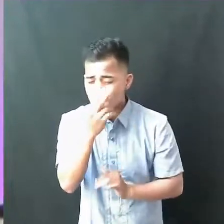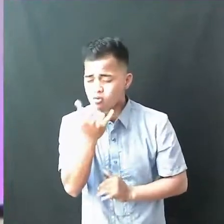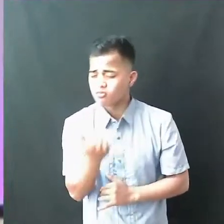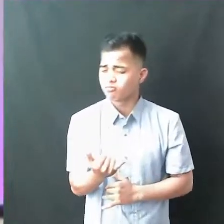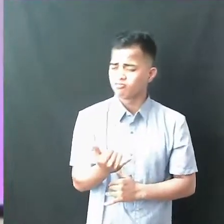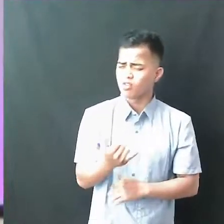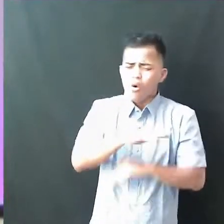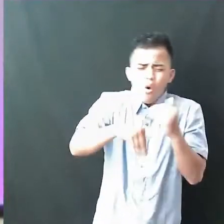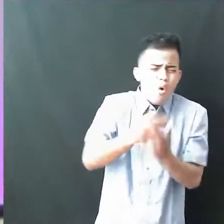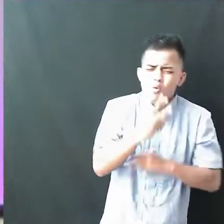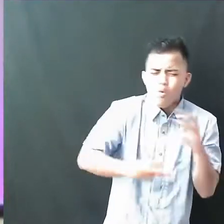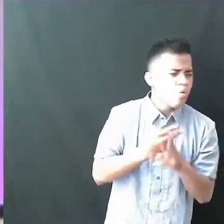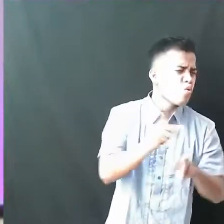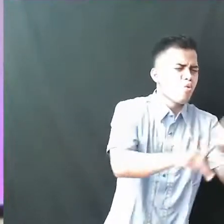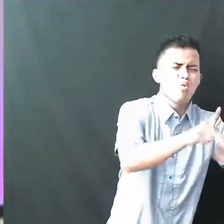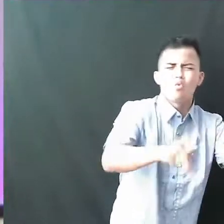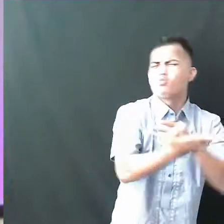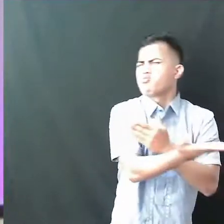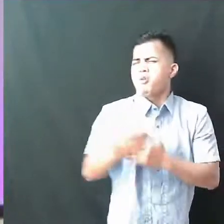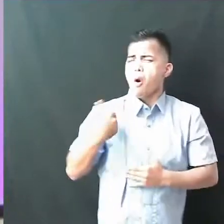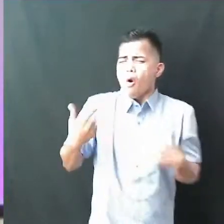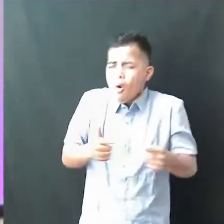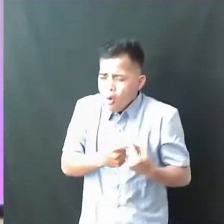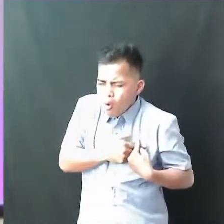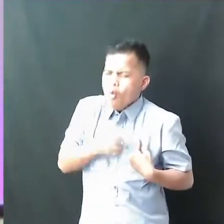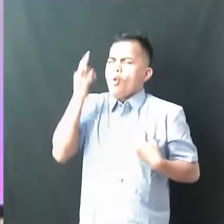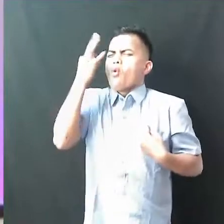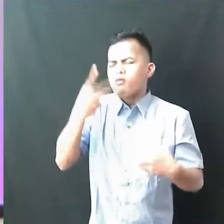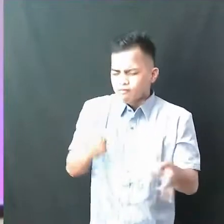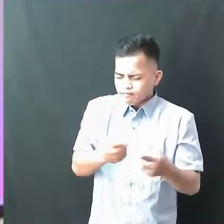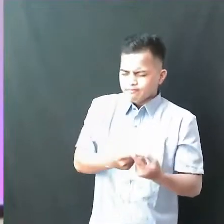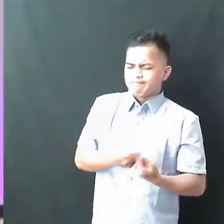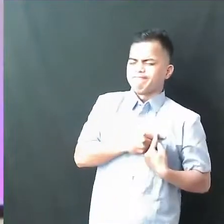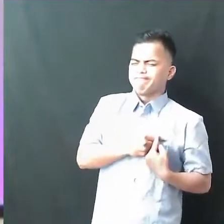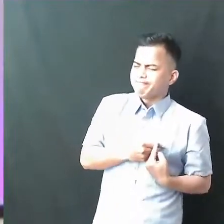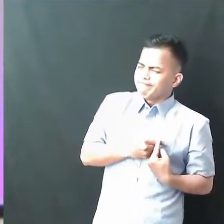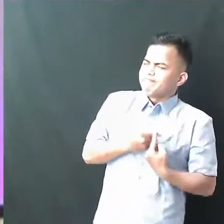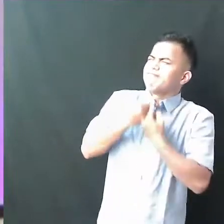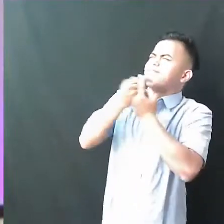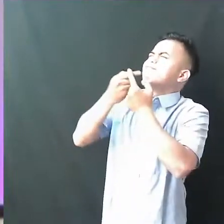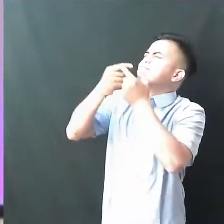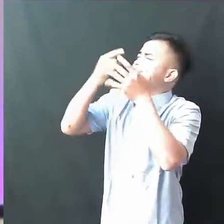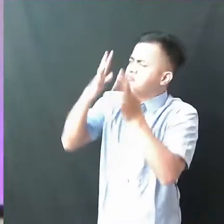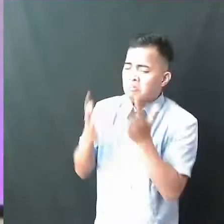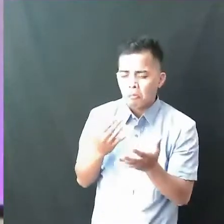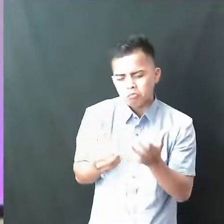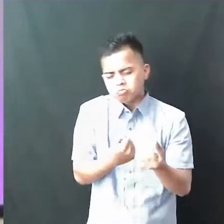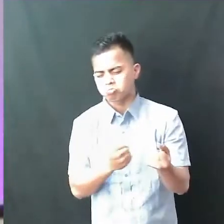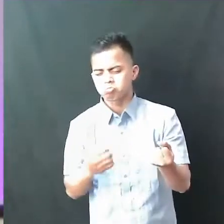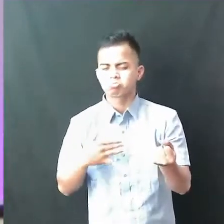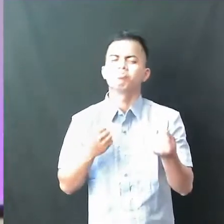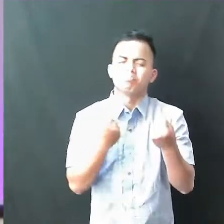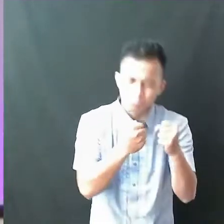anybody all over the world who is lost to get saved, to give their lives to you, who is backslidden, to